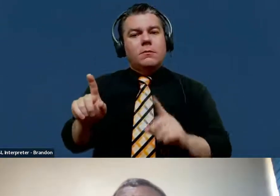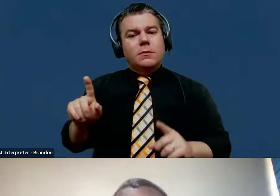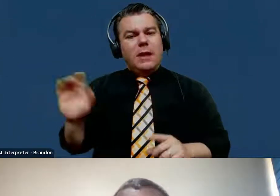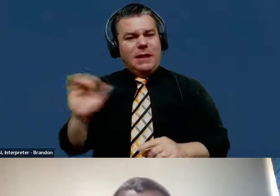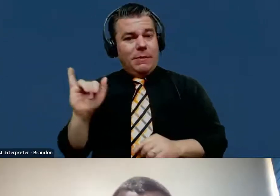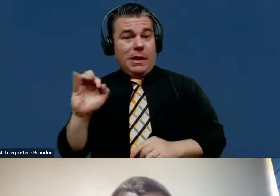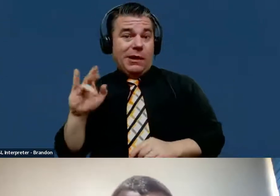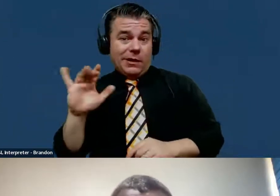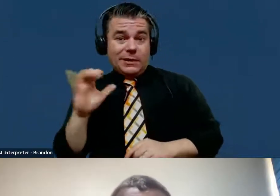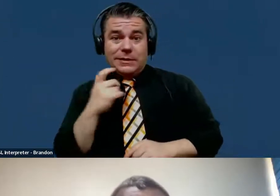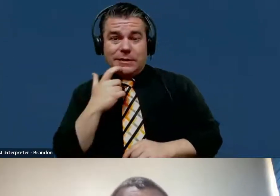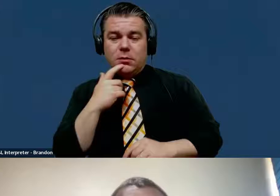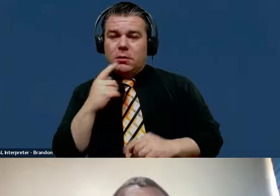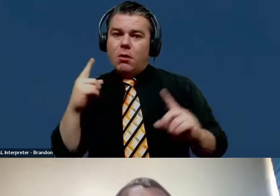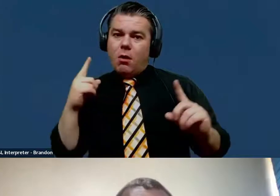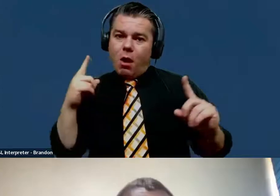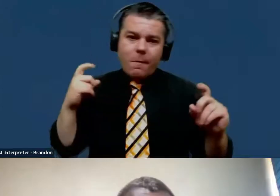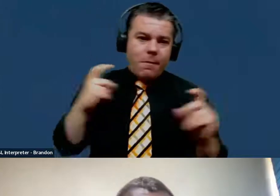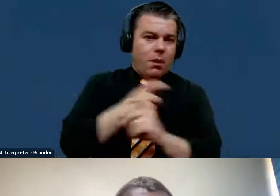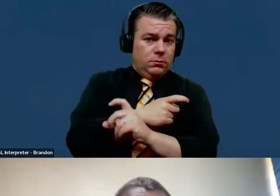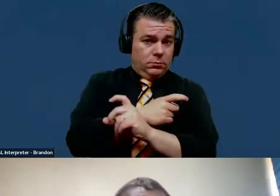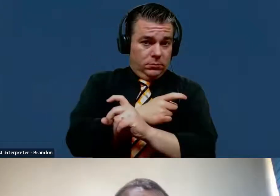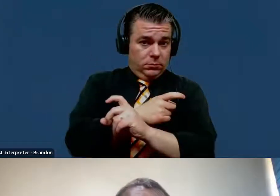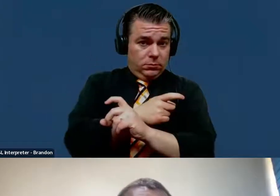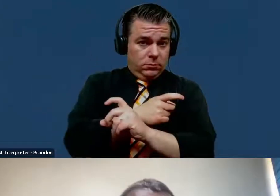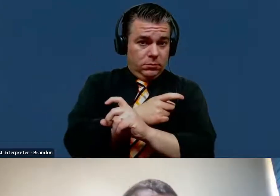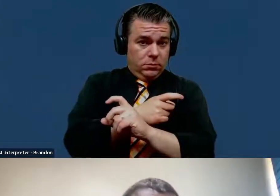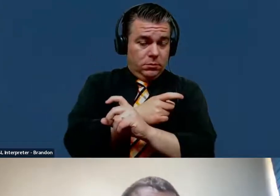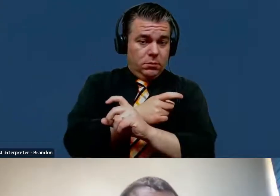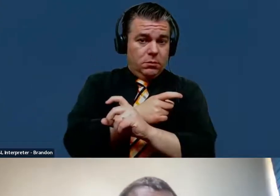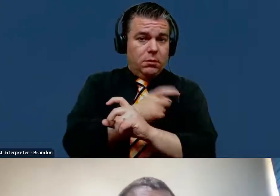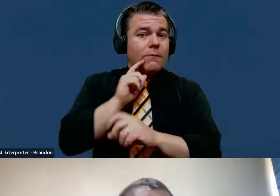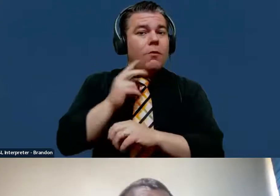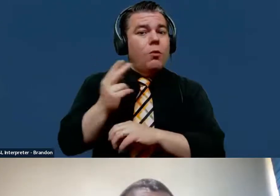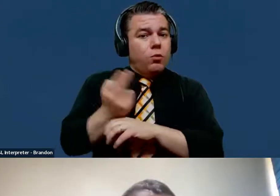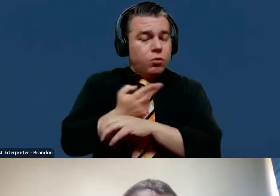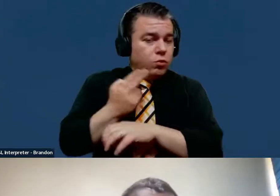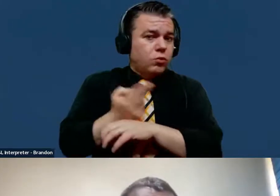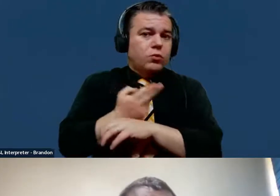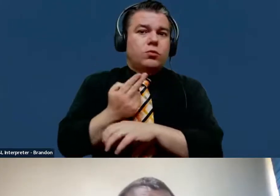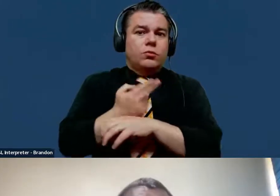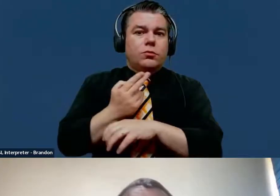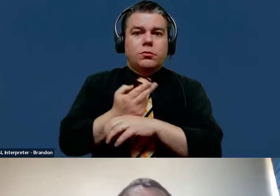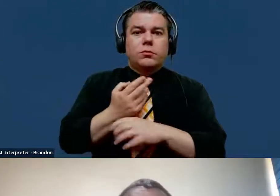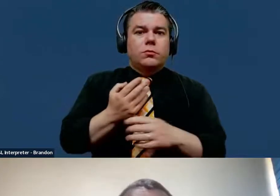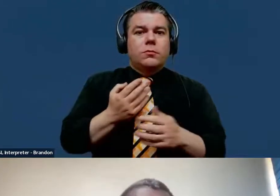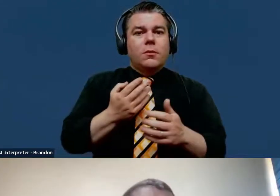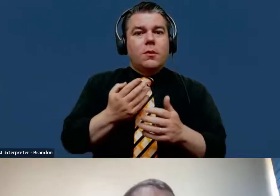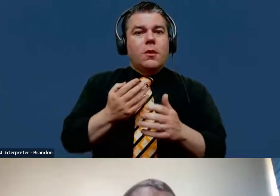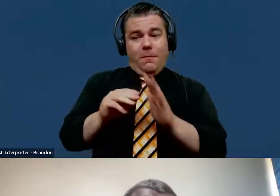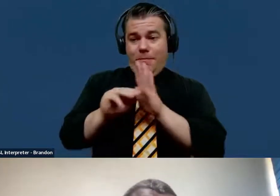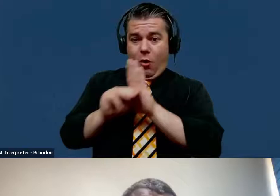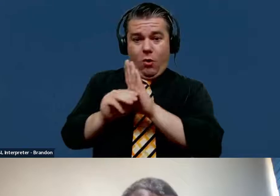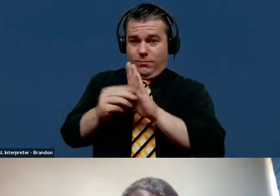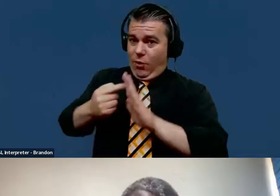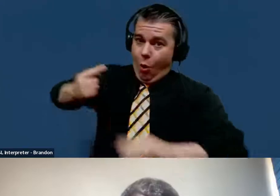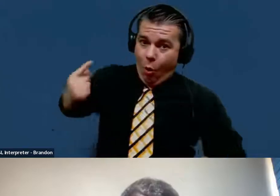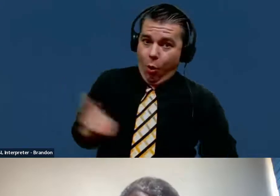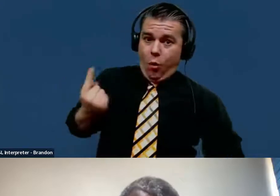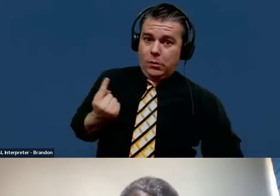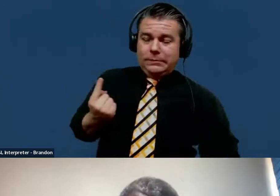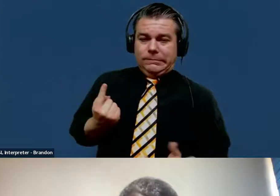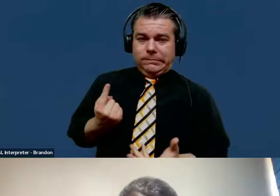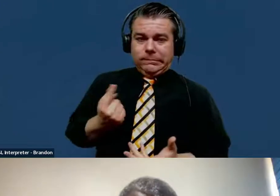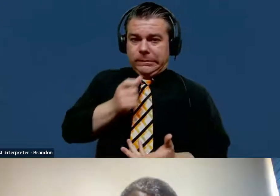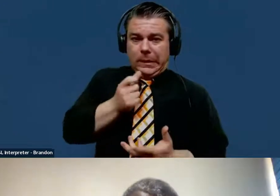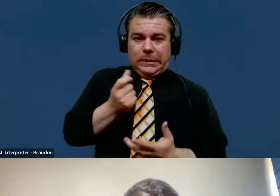the complexity that we have in using model always is not easy